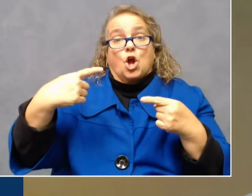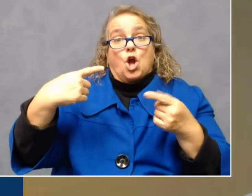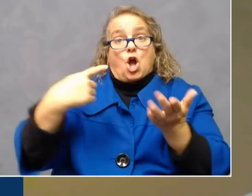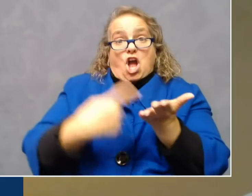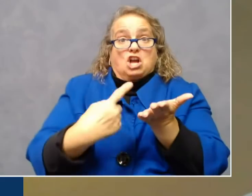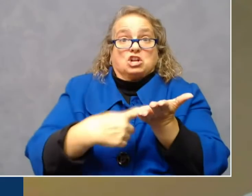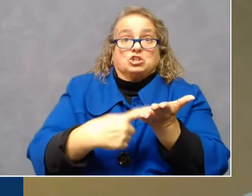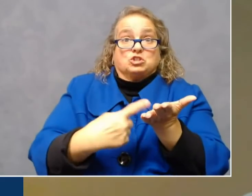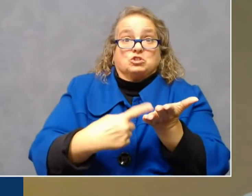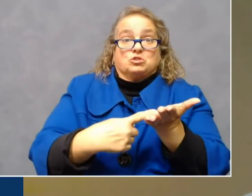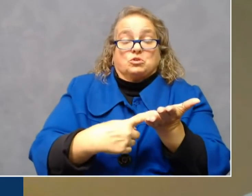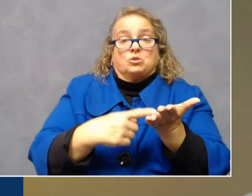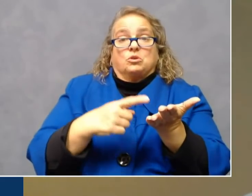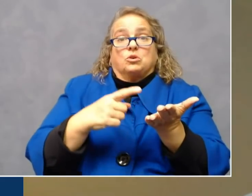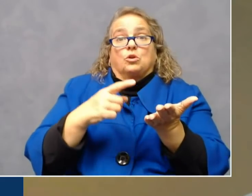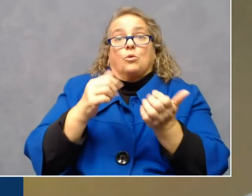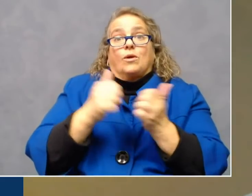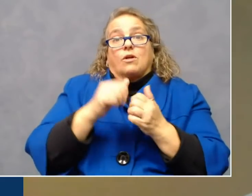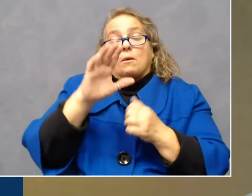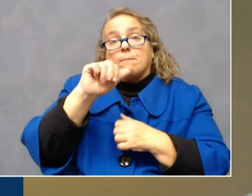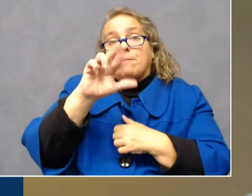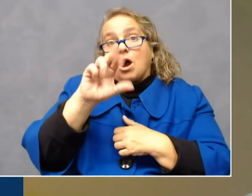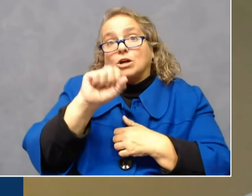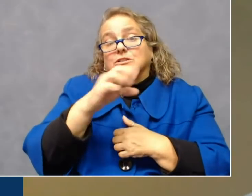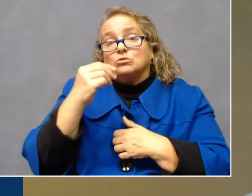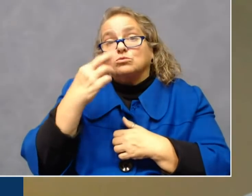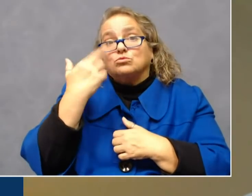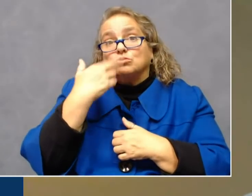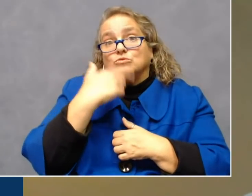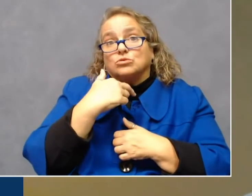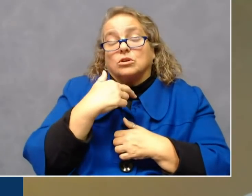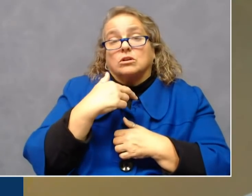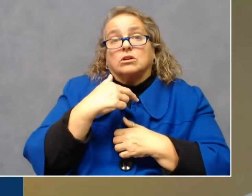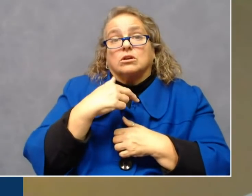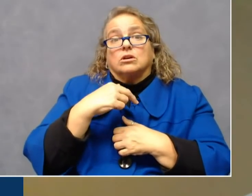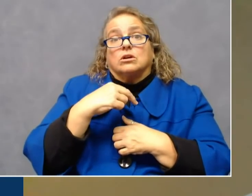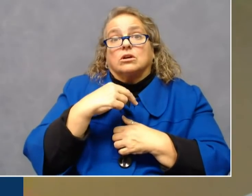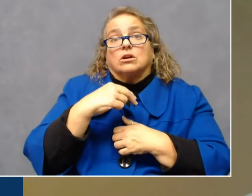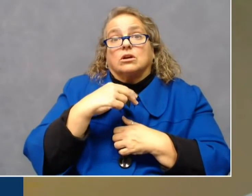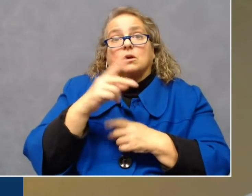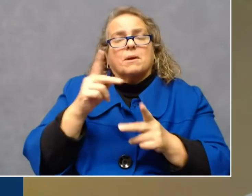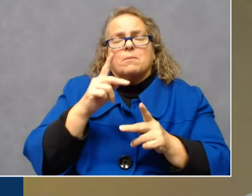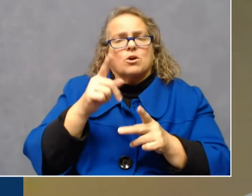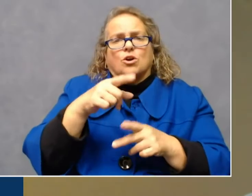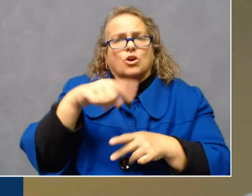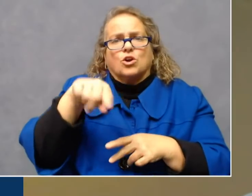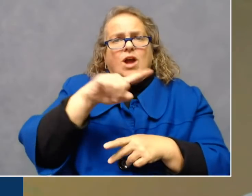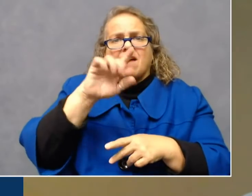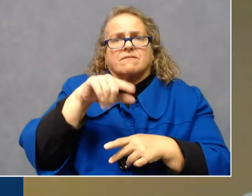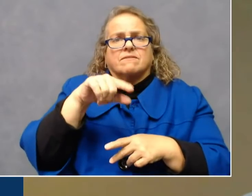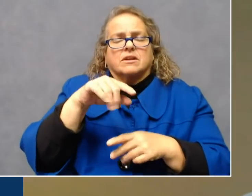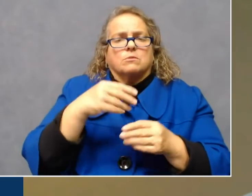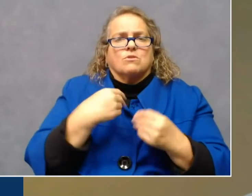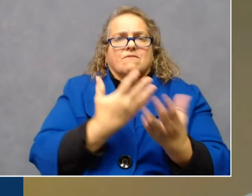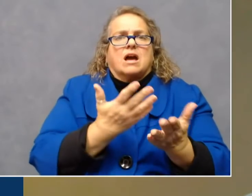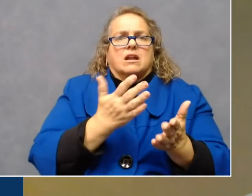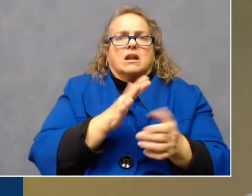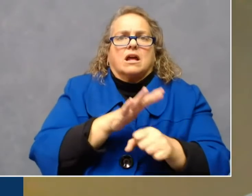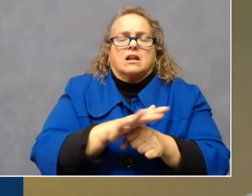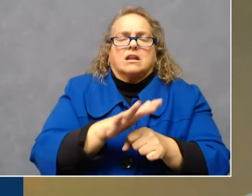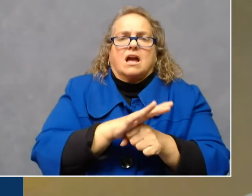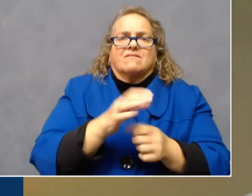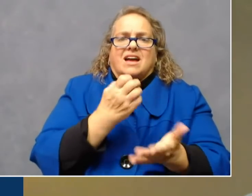place, especially with bars and restaurants, is you guys haven't provided enough evidence to justify closing bars